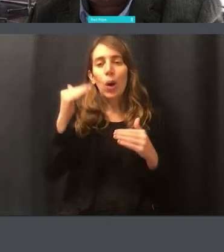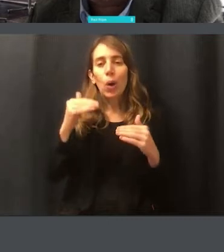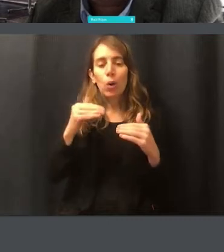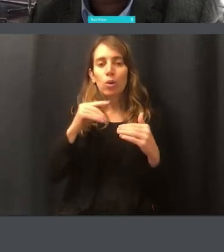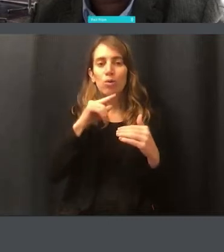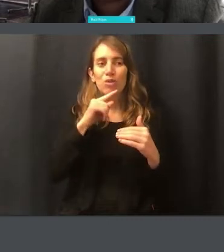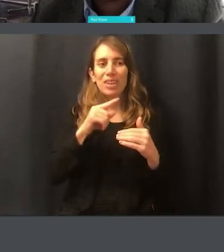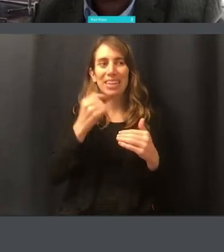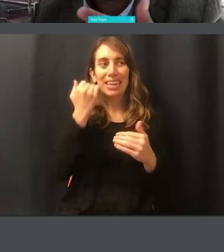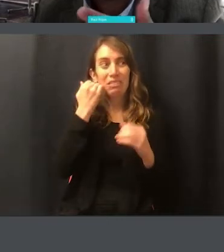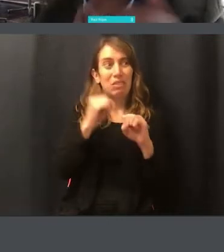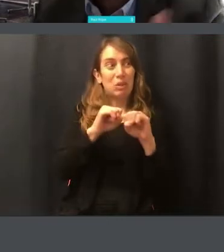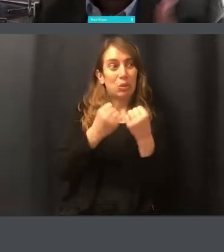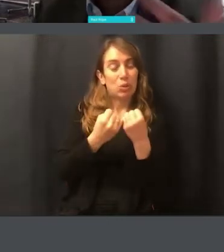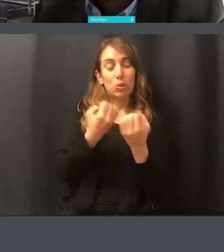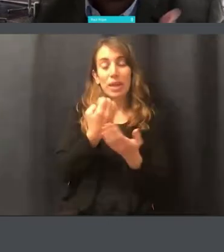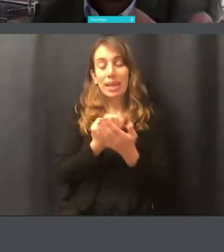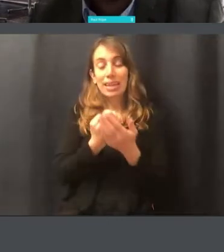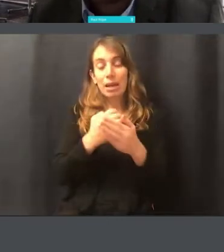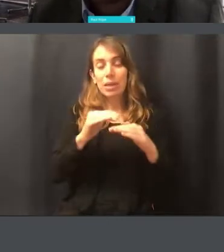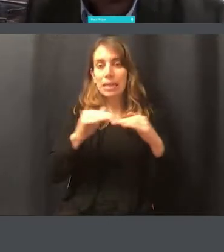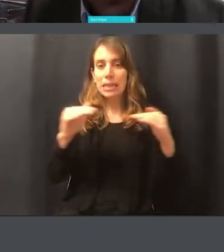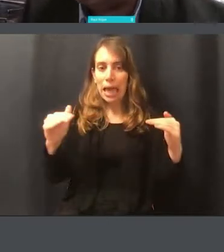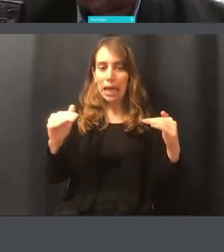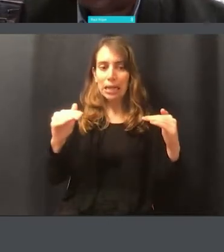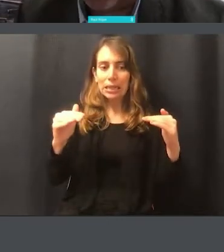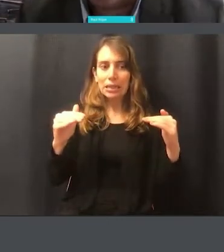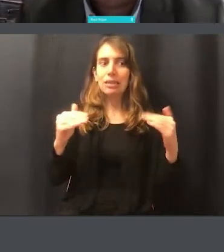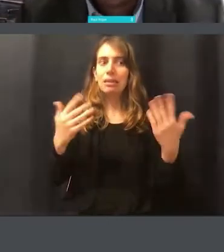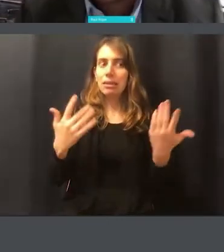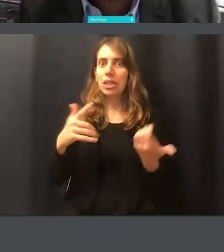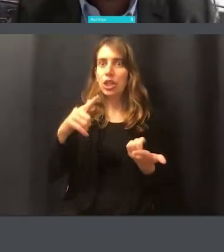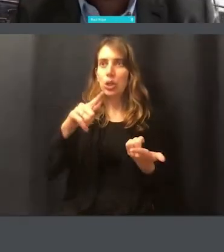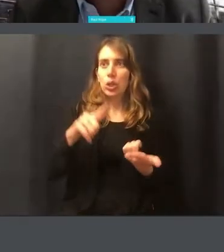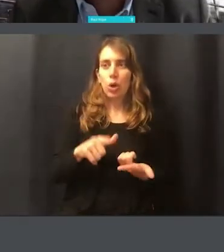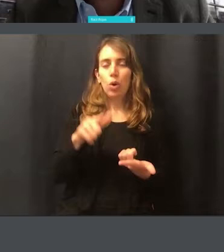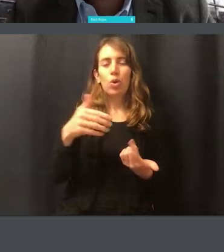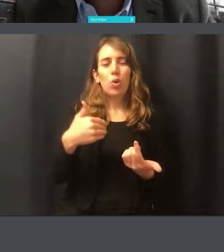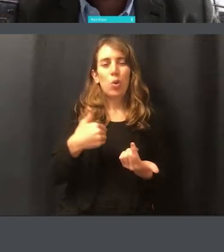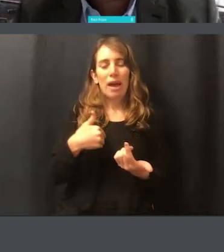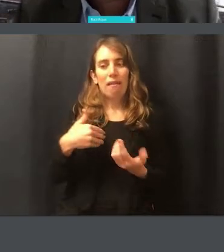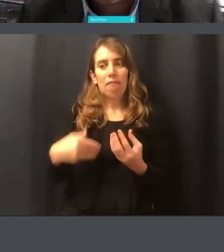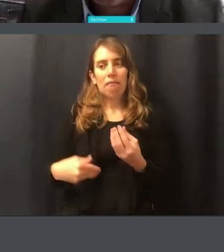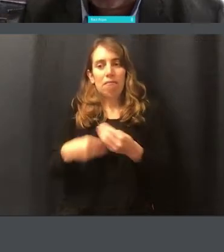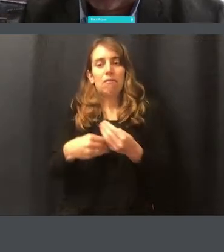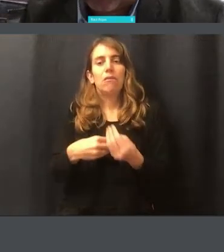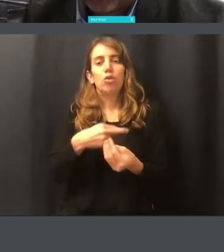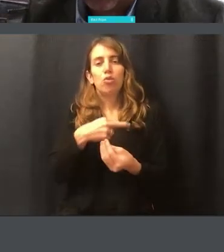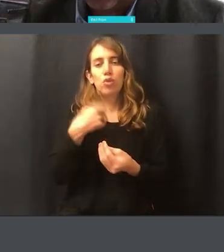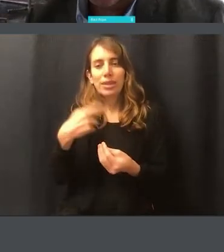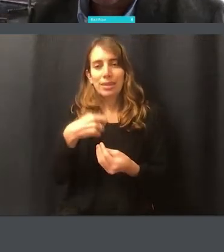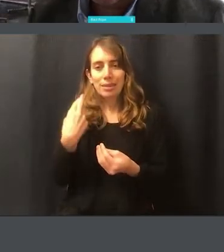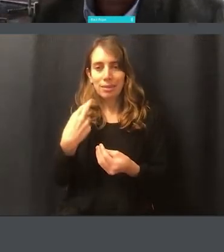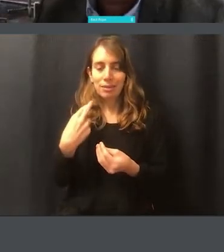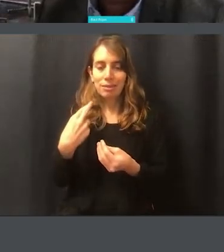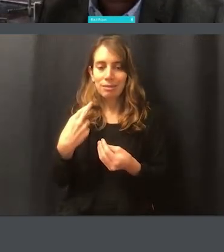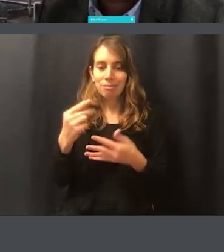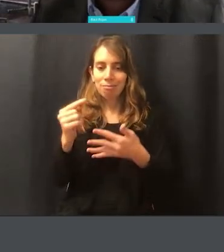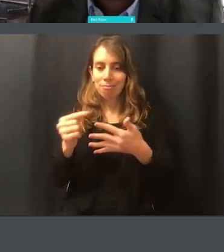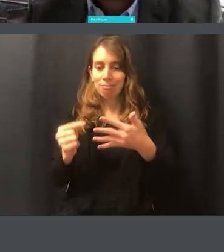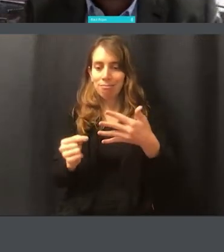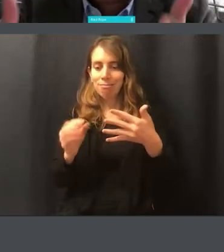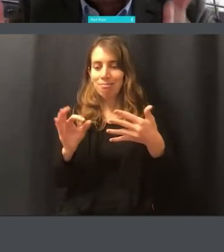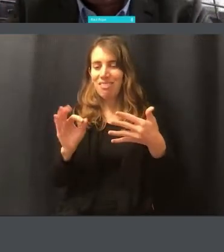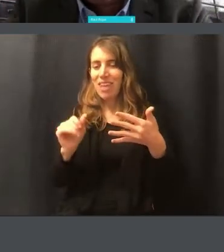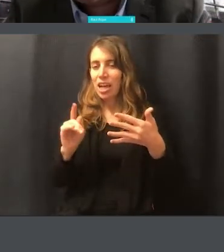socioeconomic status can have all sorts of risk factors, right? Which doesn't guarantee anything, but it has an impact, right? And